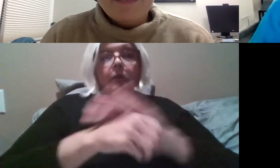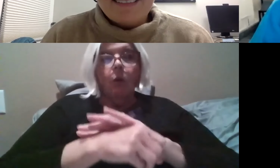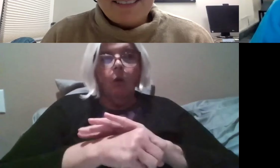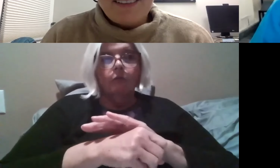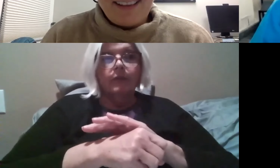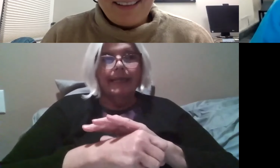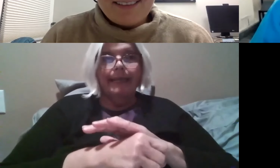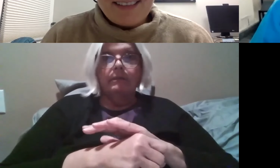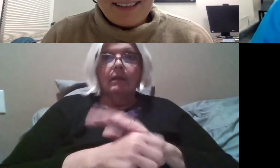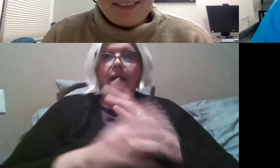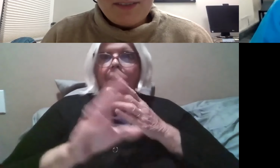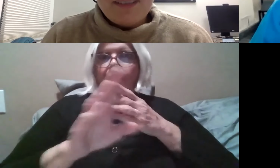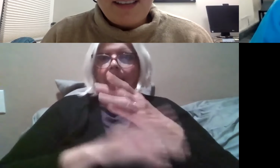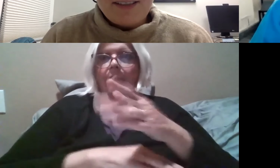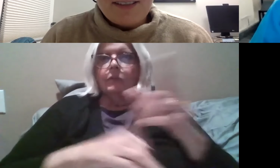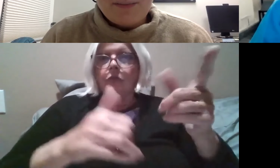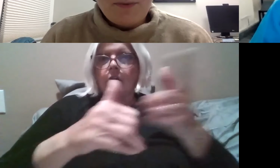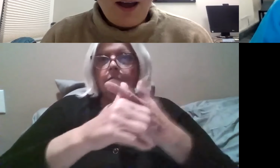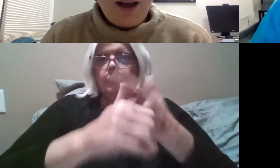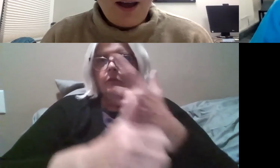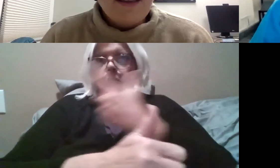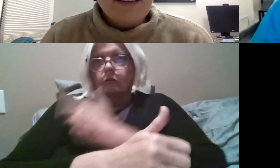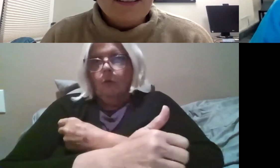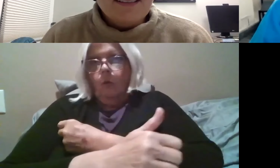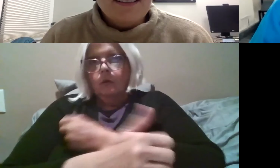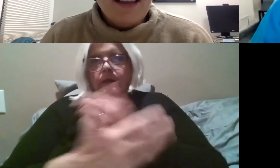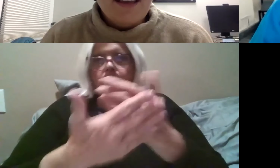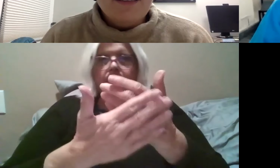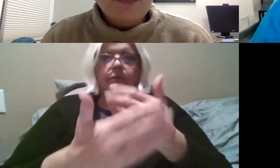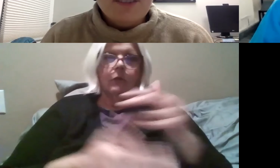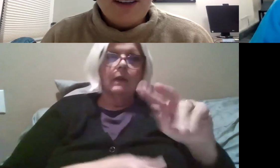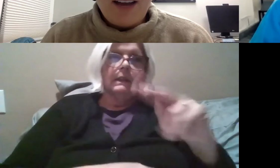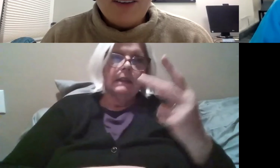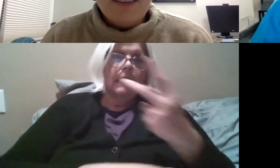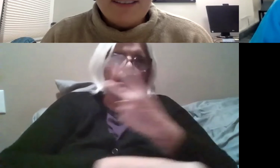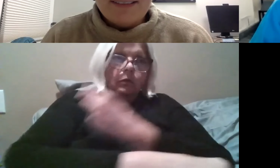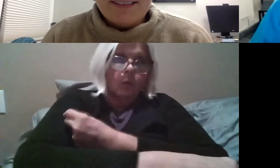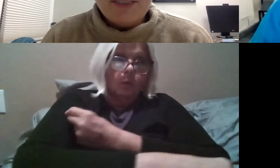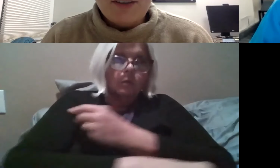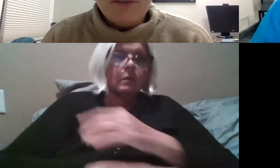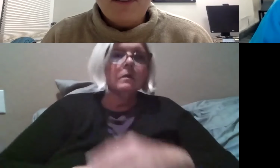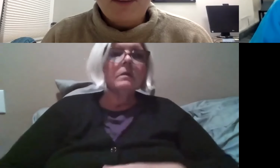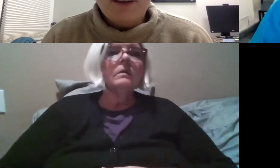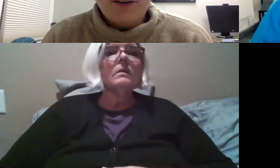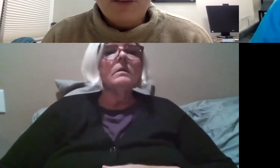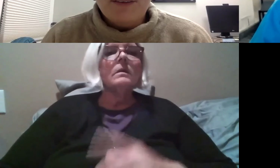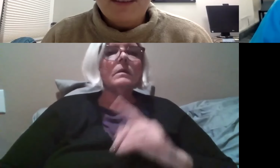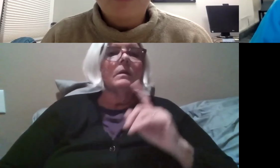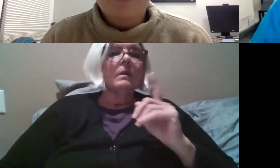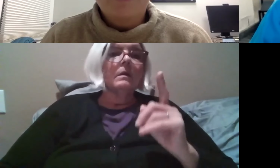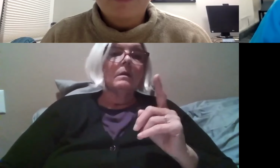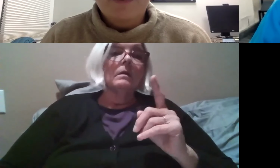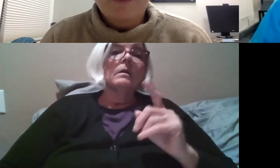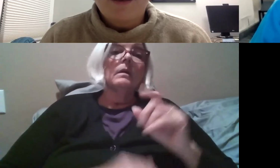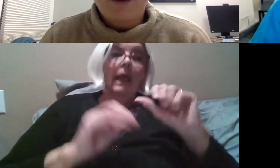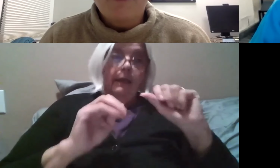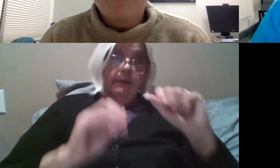They can still get their second dose. They just may need to delay it until they're out of isolation from their COVID